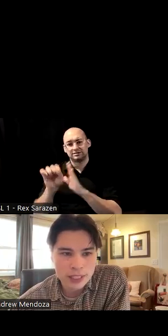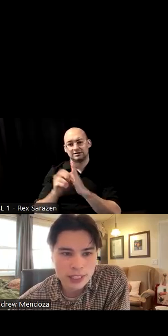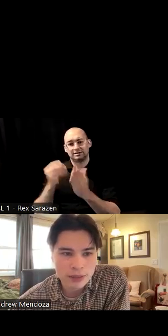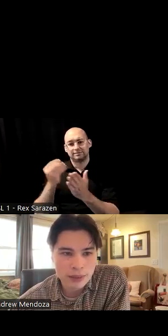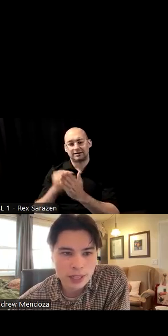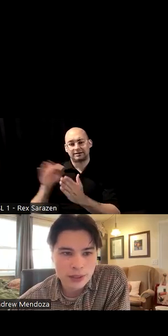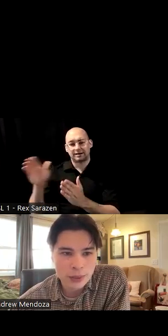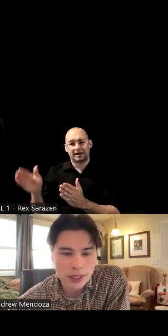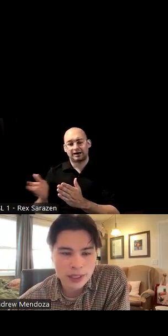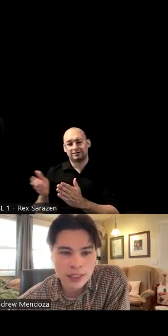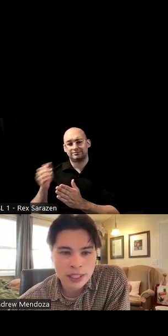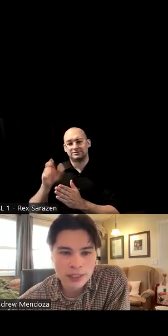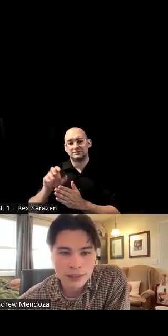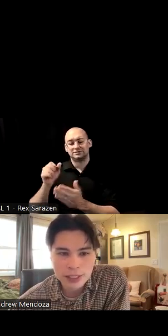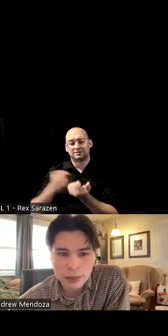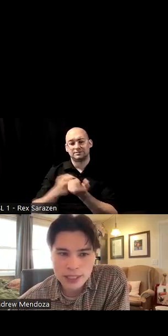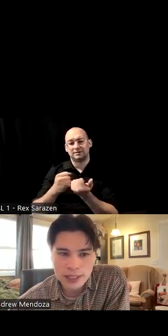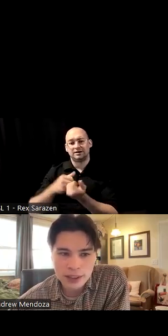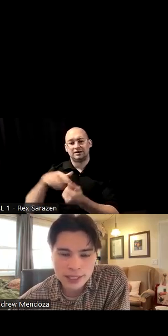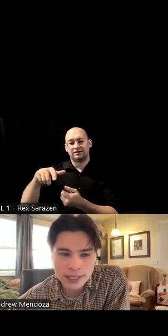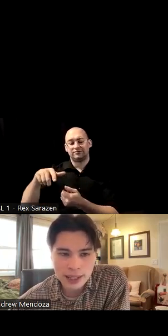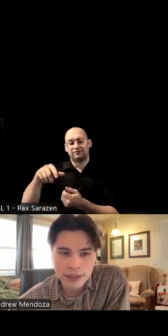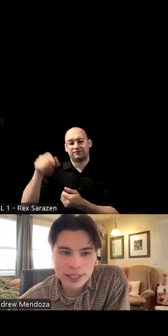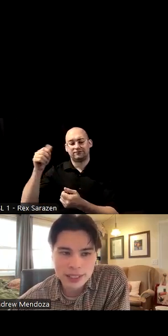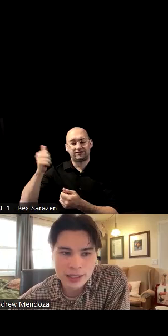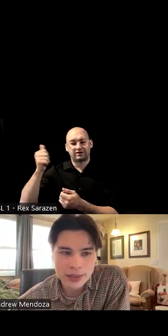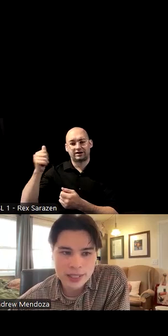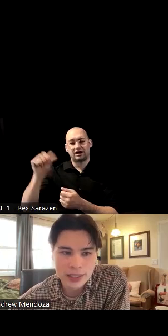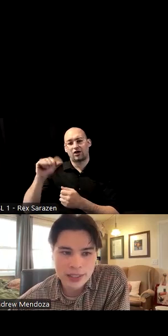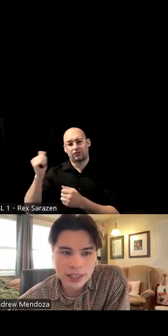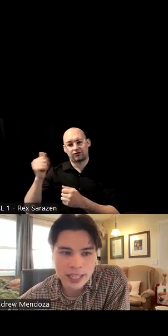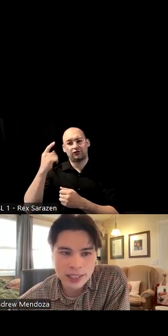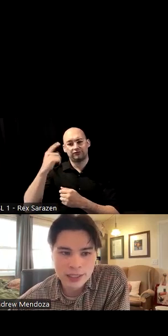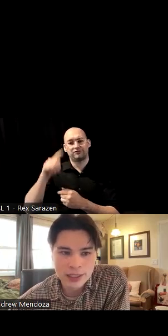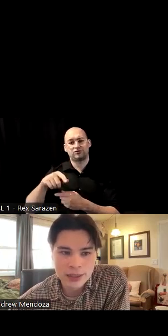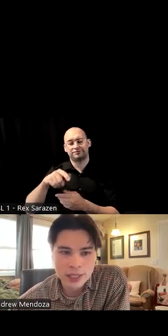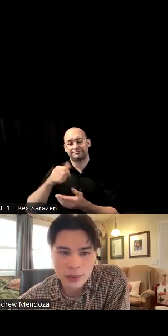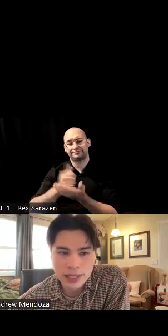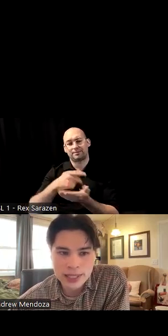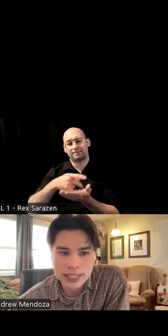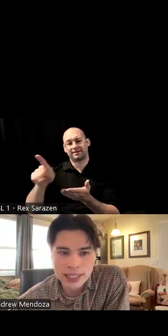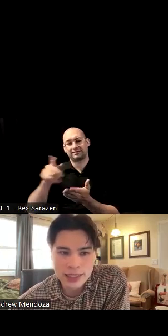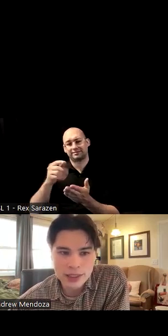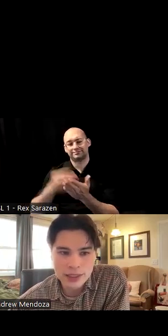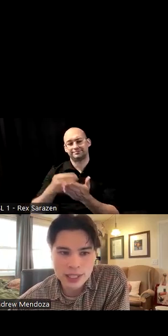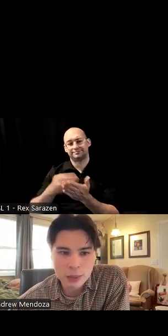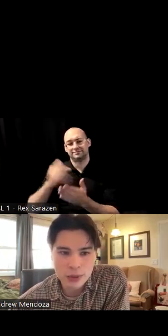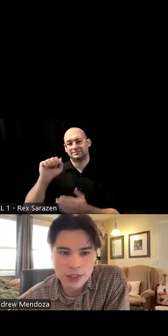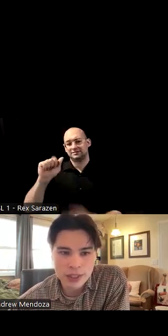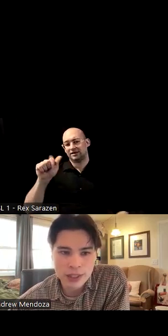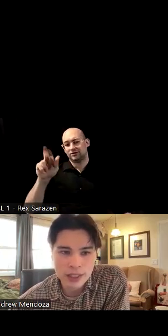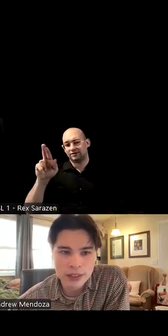supplemental funding from elsewhere to finish paying off these salaries. So the center attached to USC that's